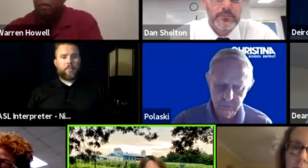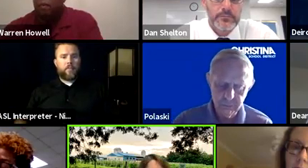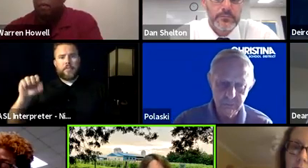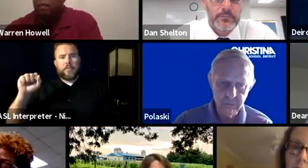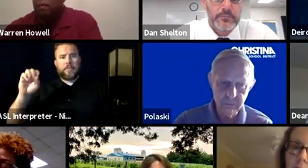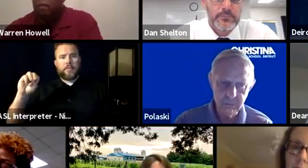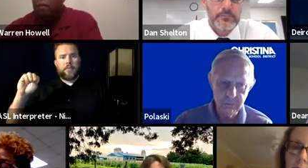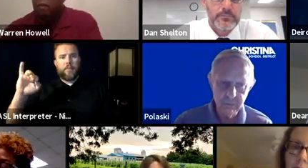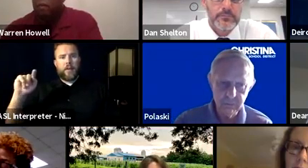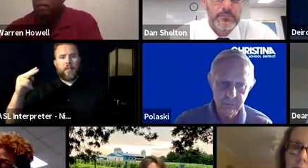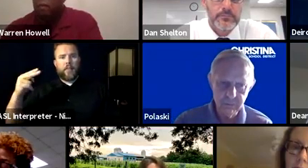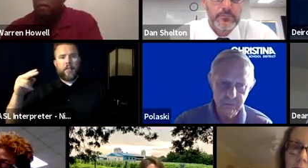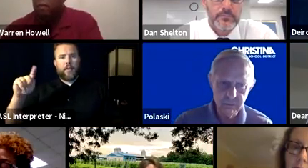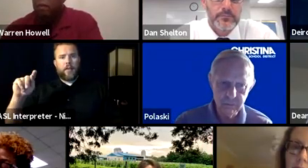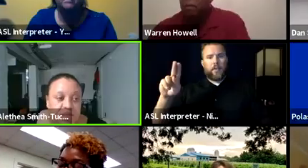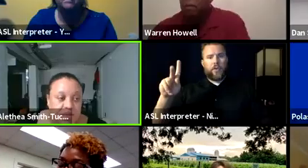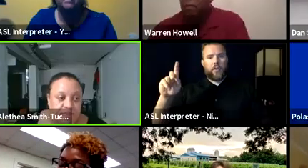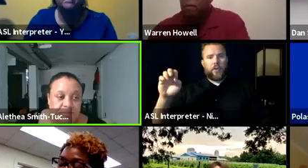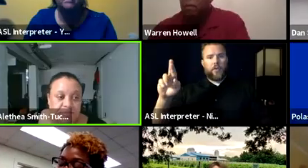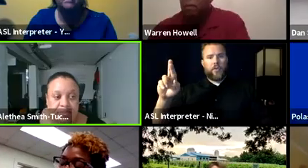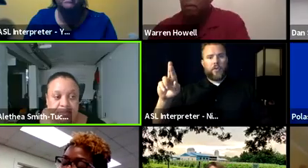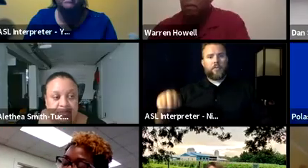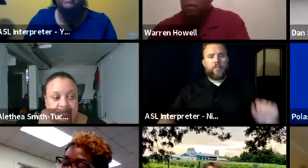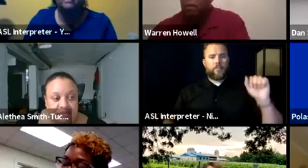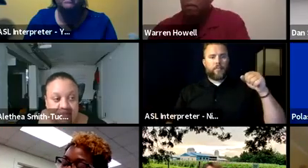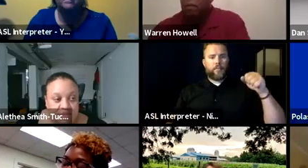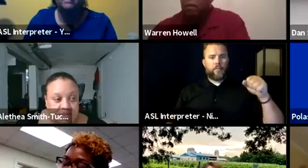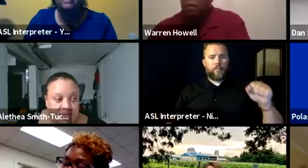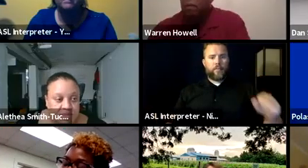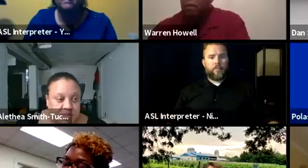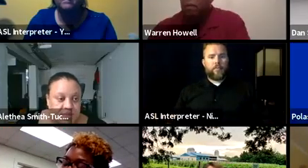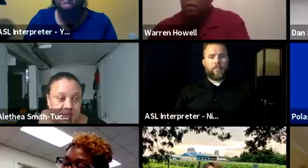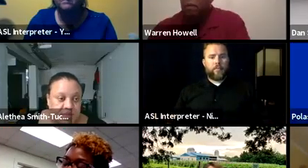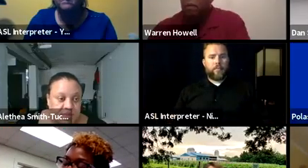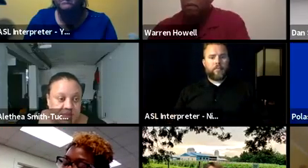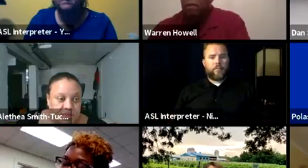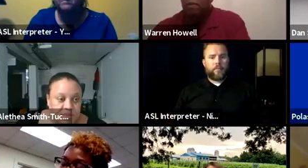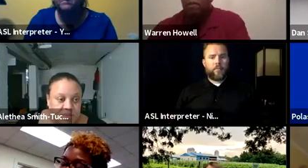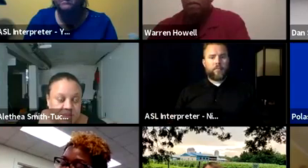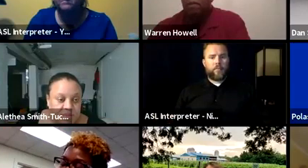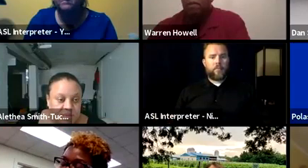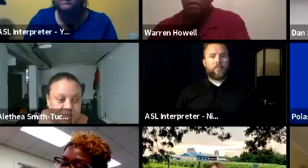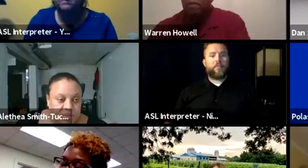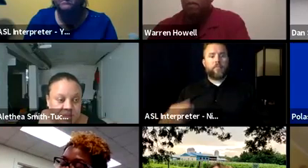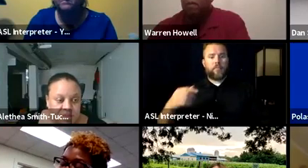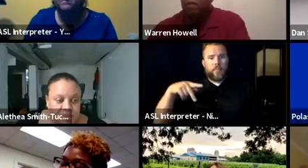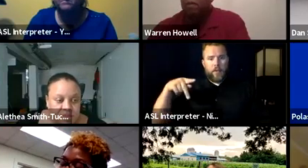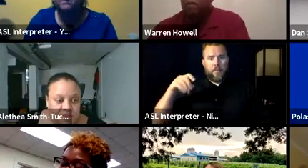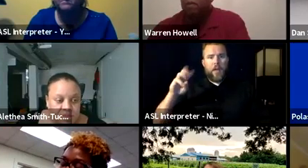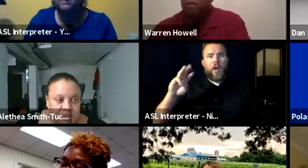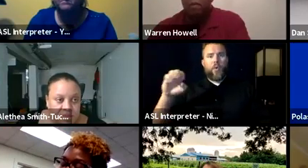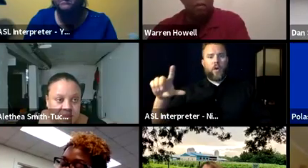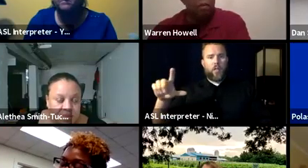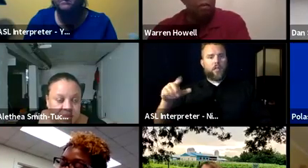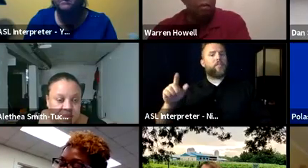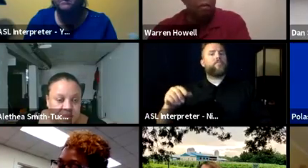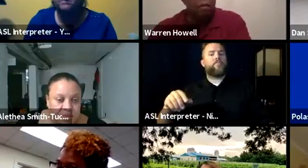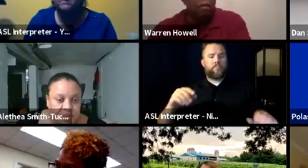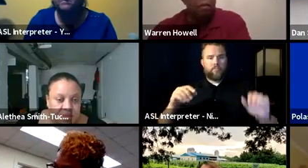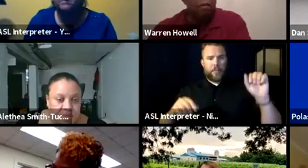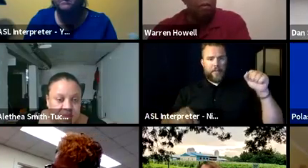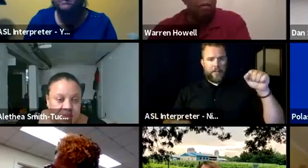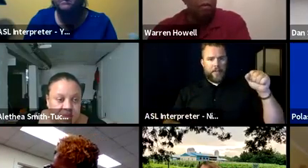Tucker. Alethea Smith Tucker, yes. Okay, Keely Powell also votes yes. The motion carries. 6 yes, 0 no's,